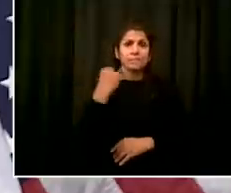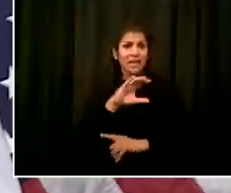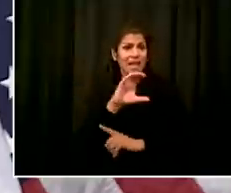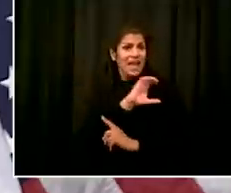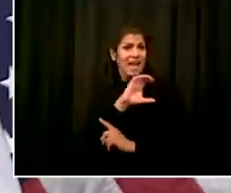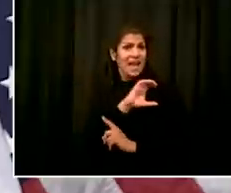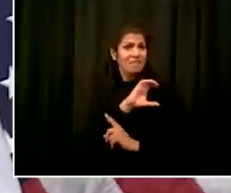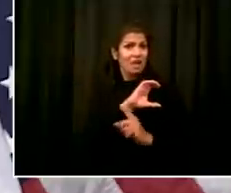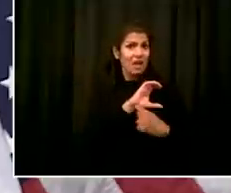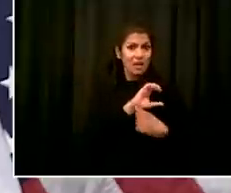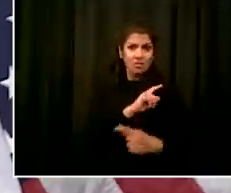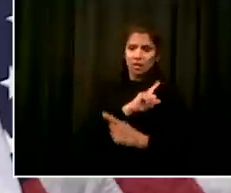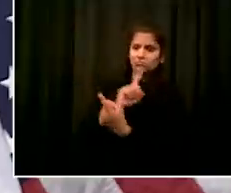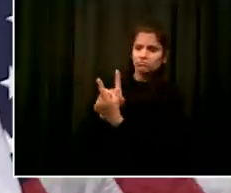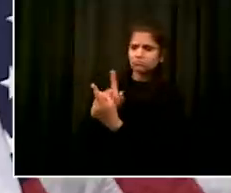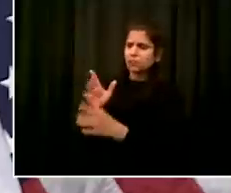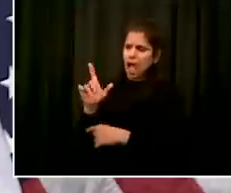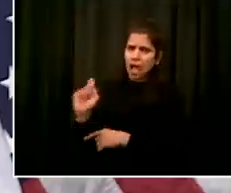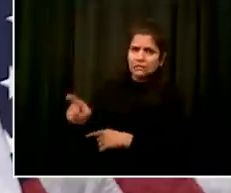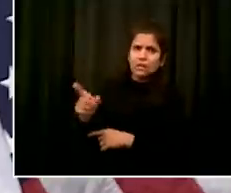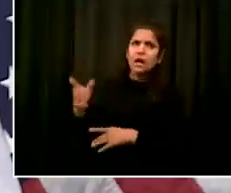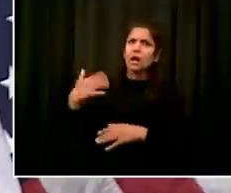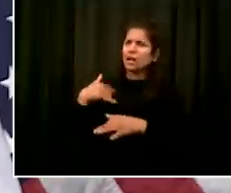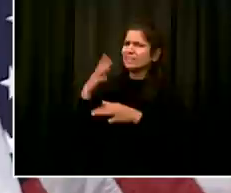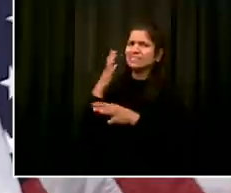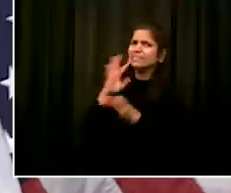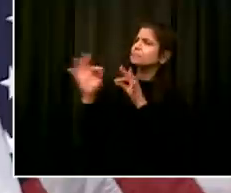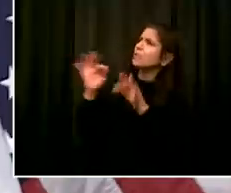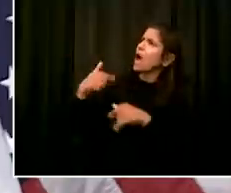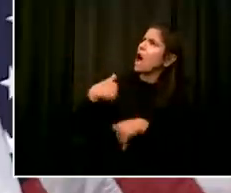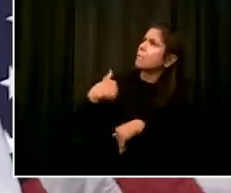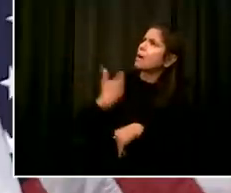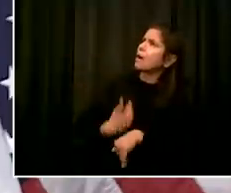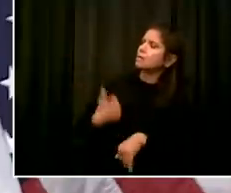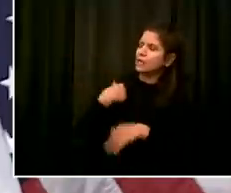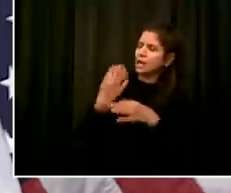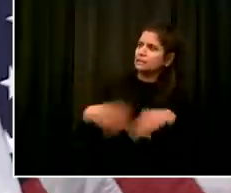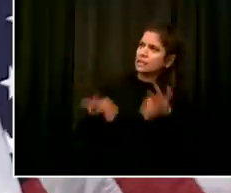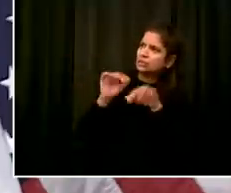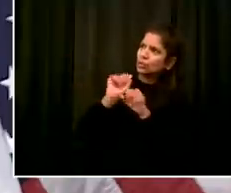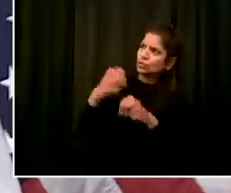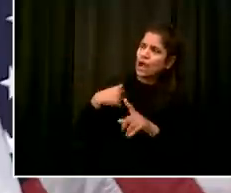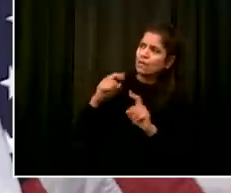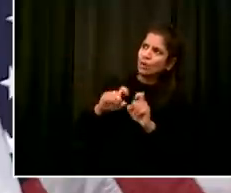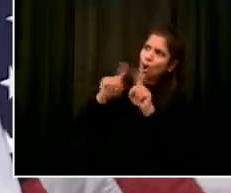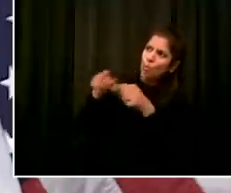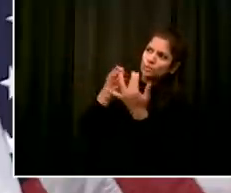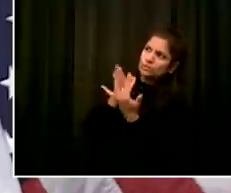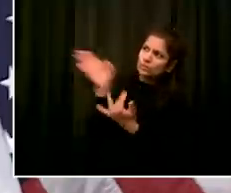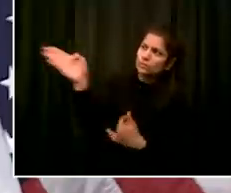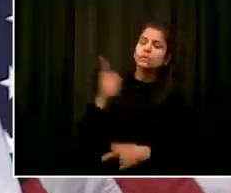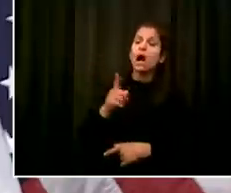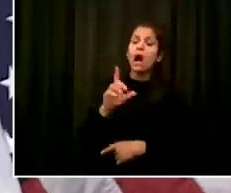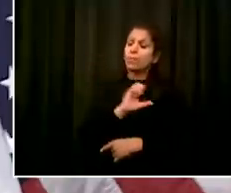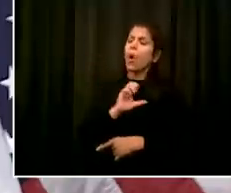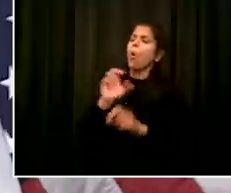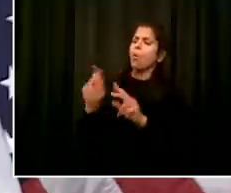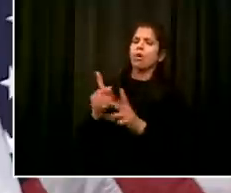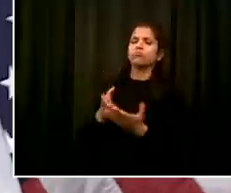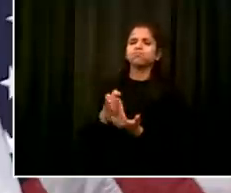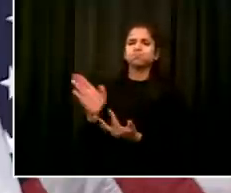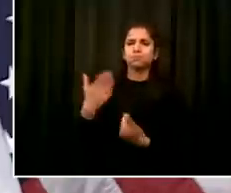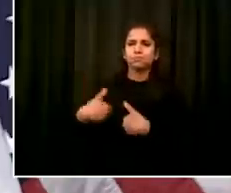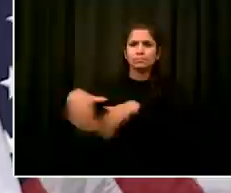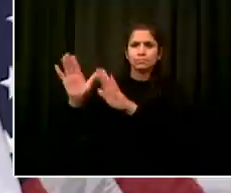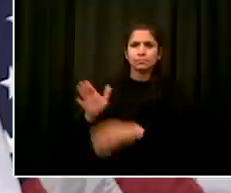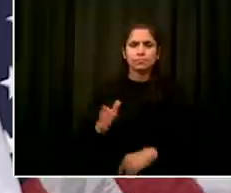that. Any officers who are under investigation will not be present during protests. I can say that very clearly.